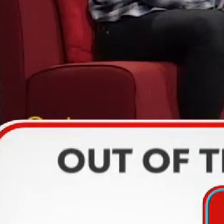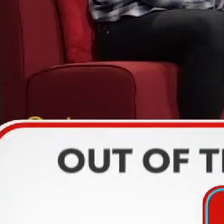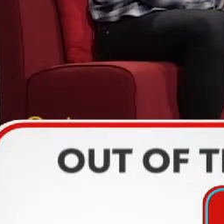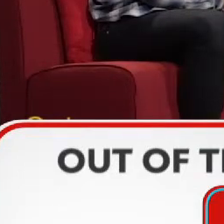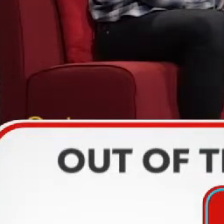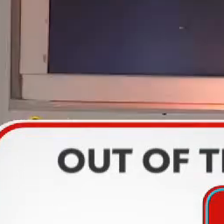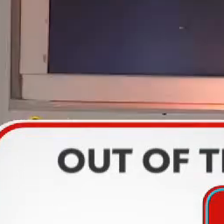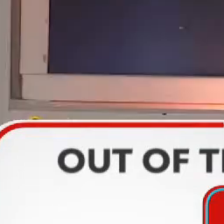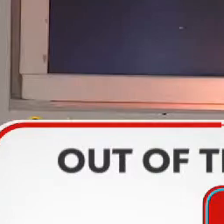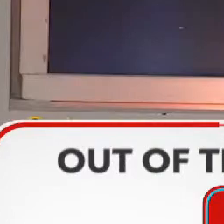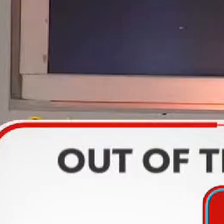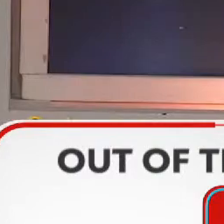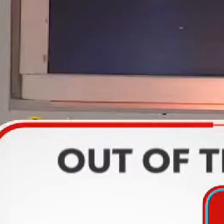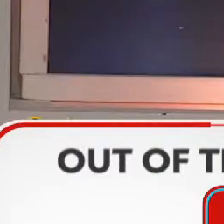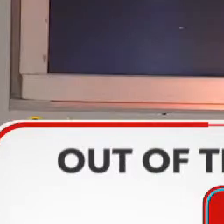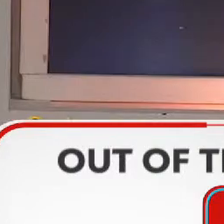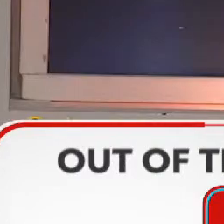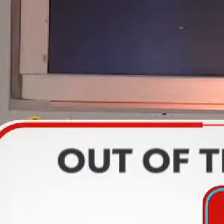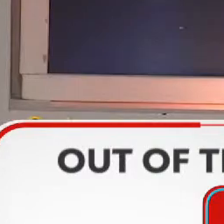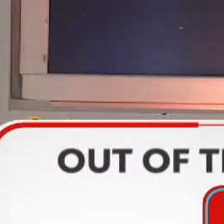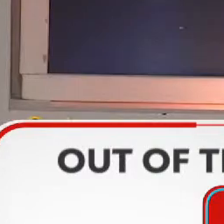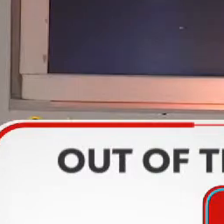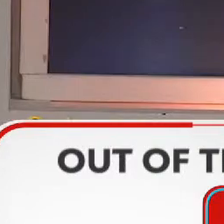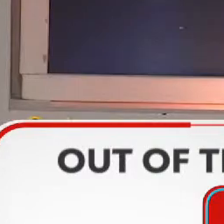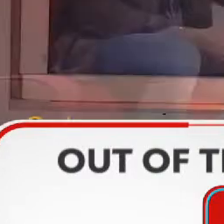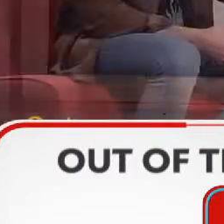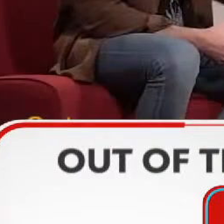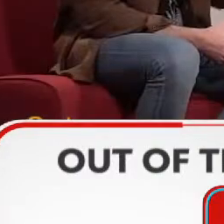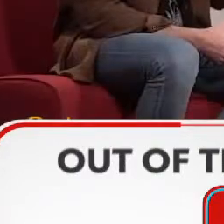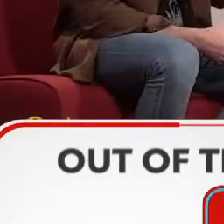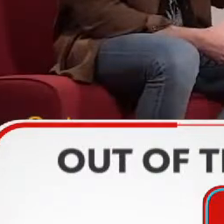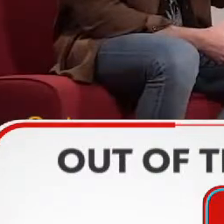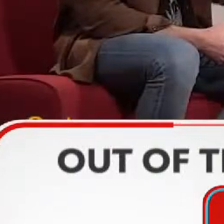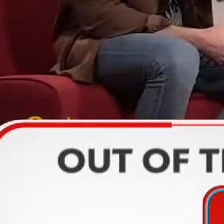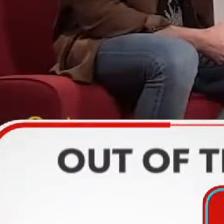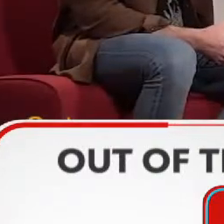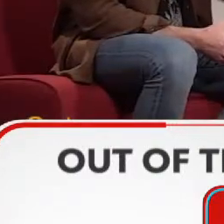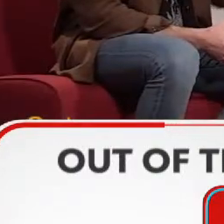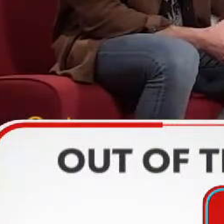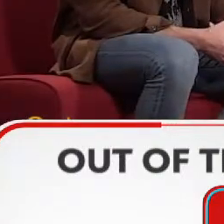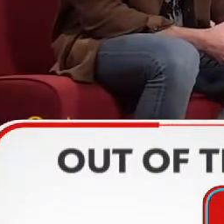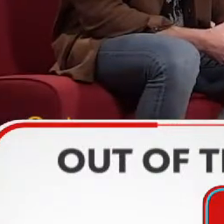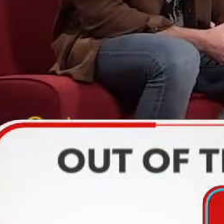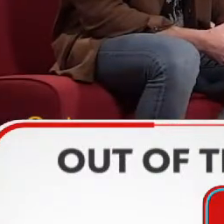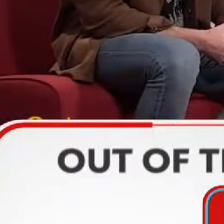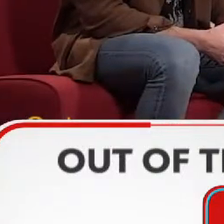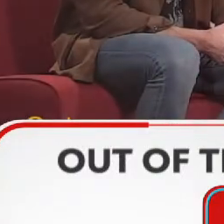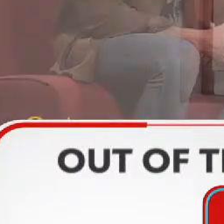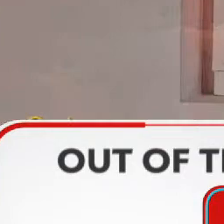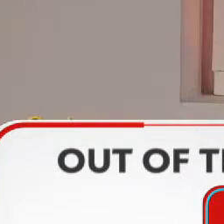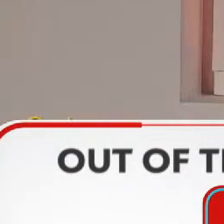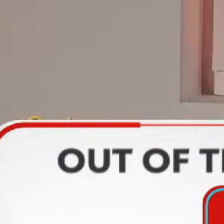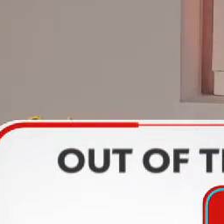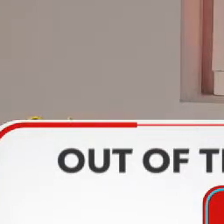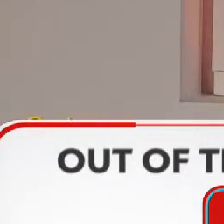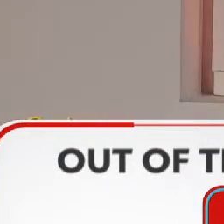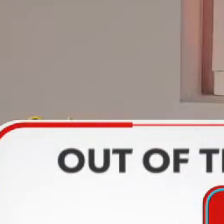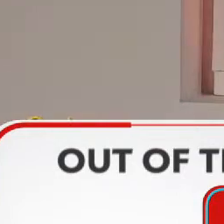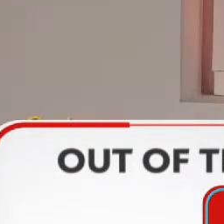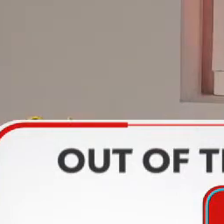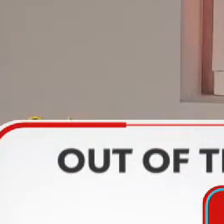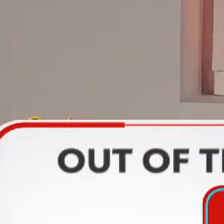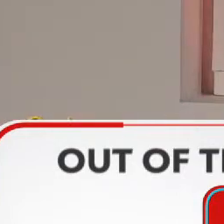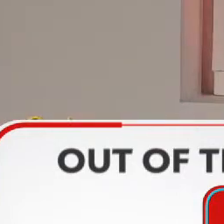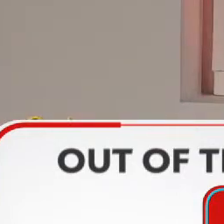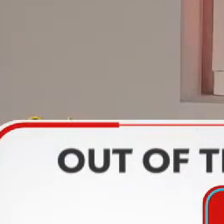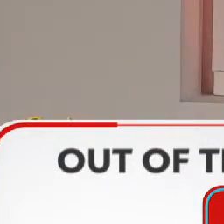Yeah. Which was a transition for me, going into the morning show here. Proud. Keep doing the amazing work, will you? They're learning about